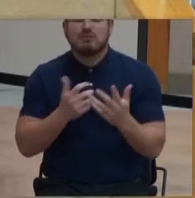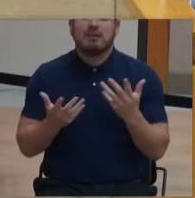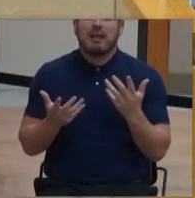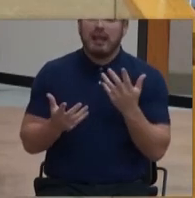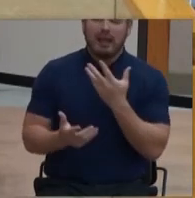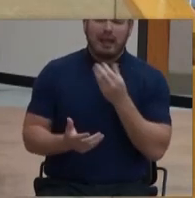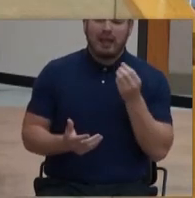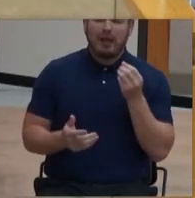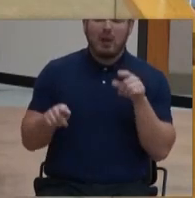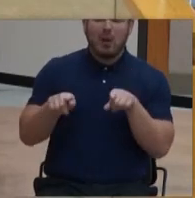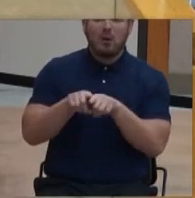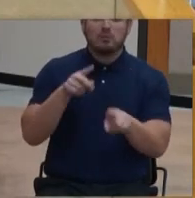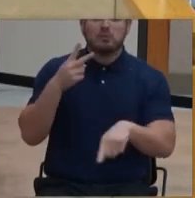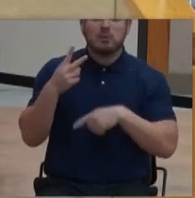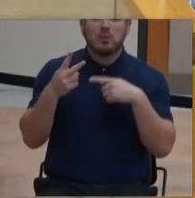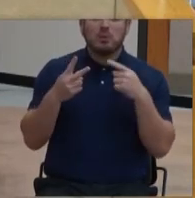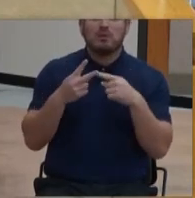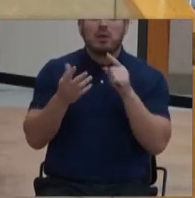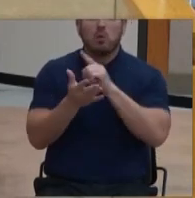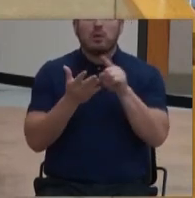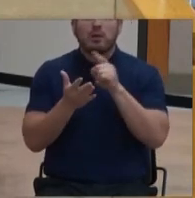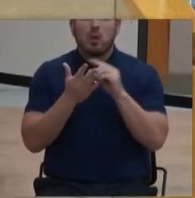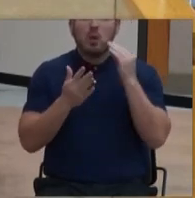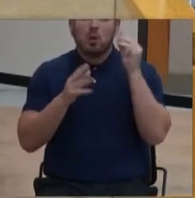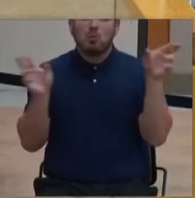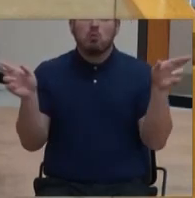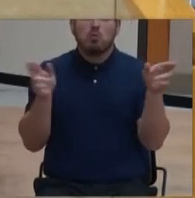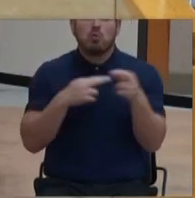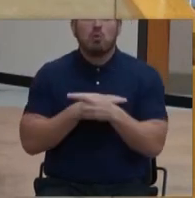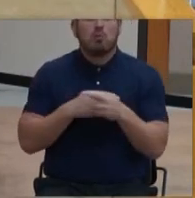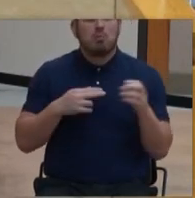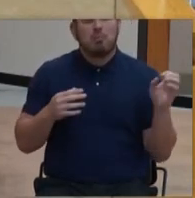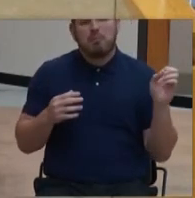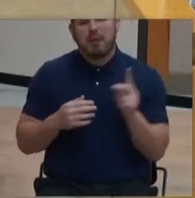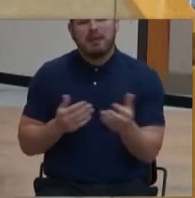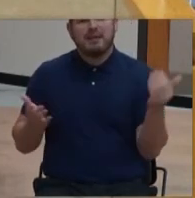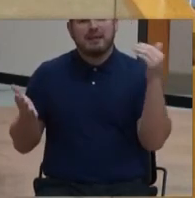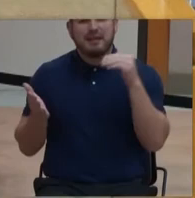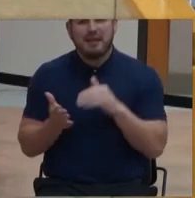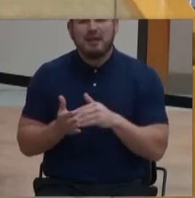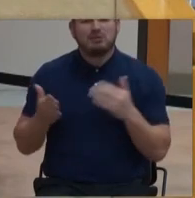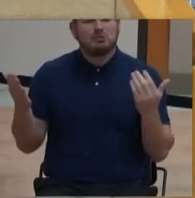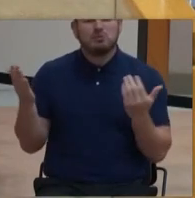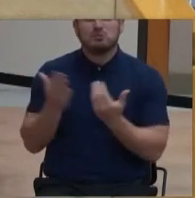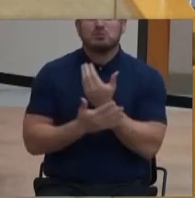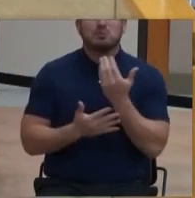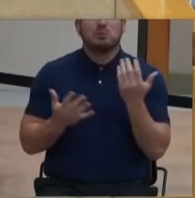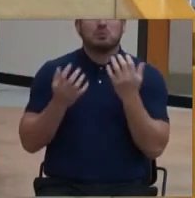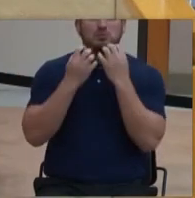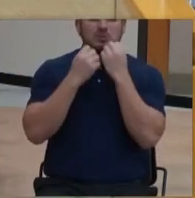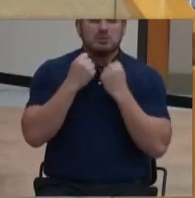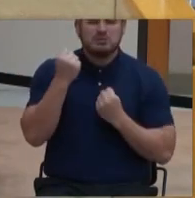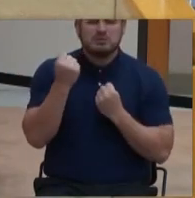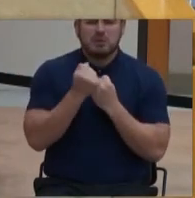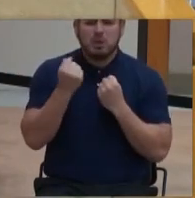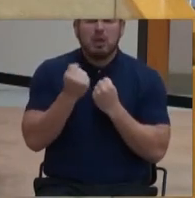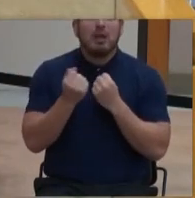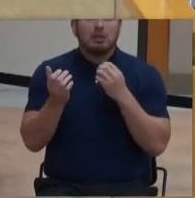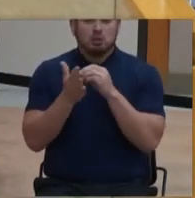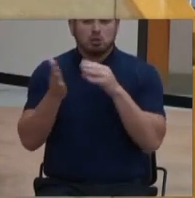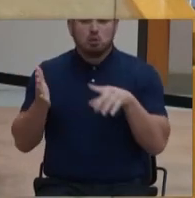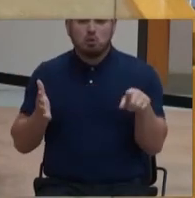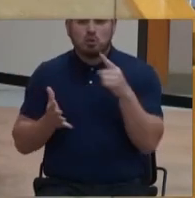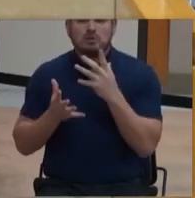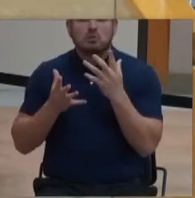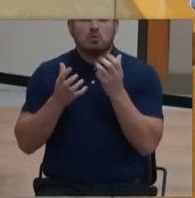And the return of our weekly homeroom has come with a new level of spirit that our Jaguars have made their mission to make as engaging and as